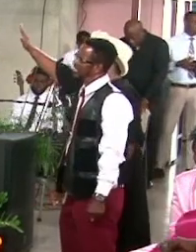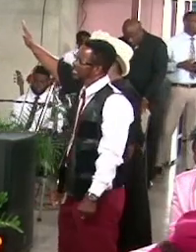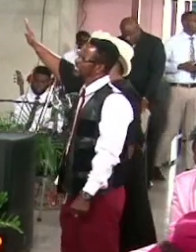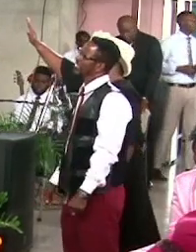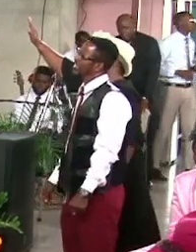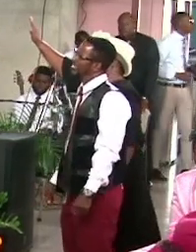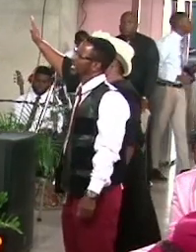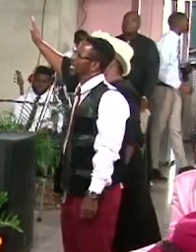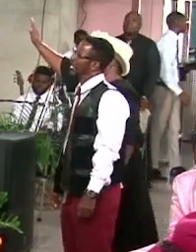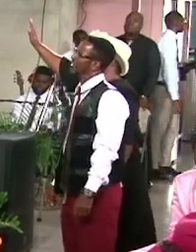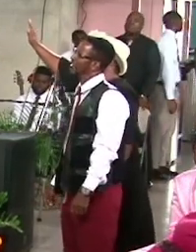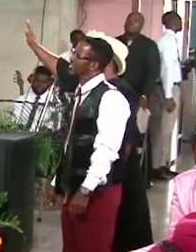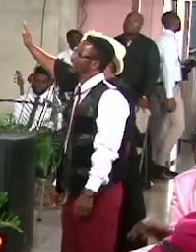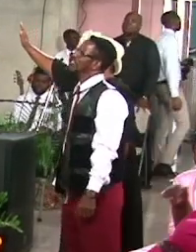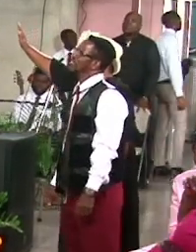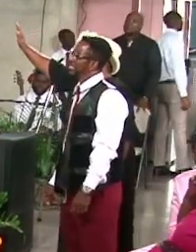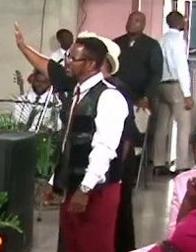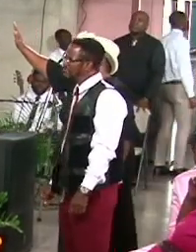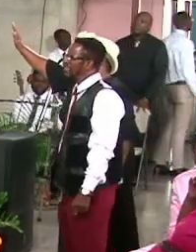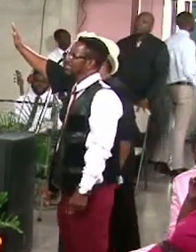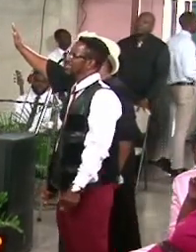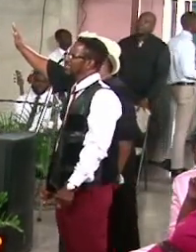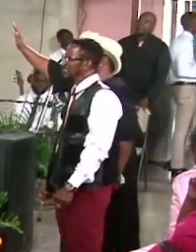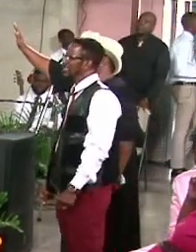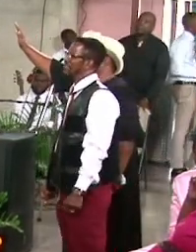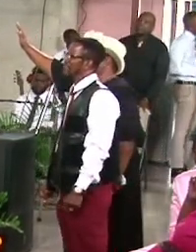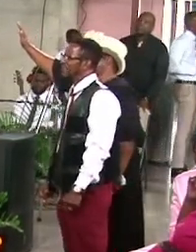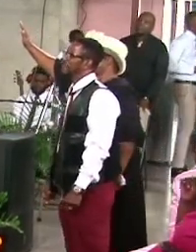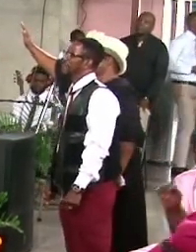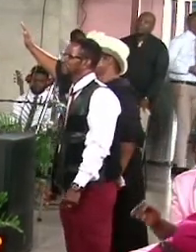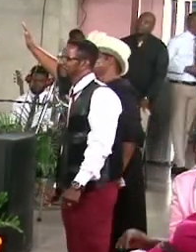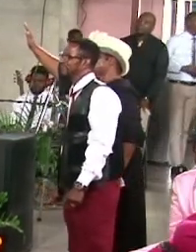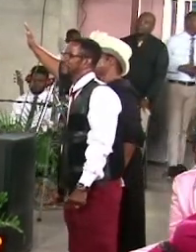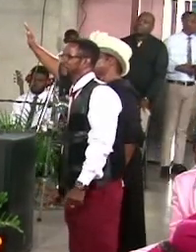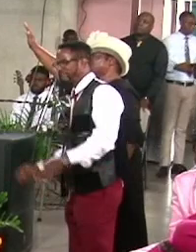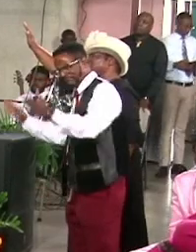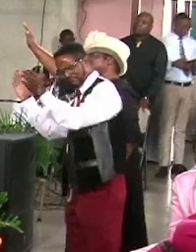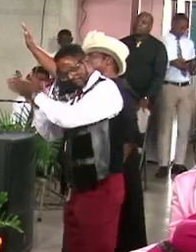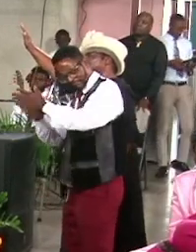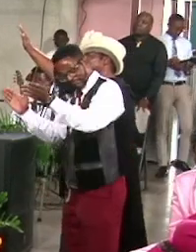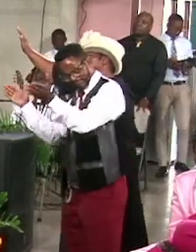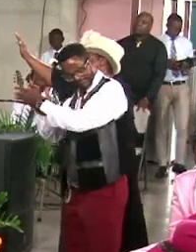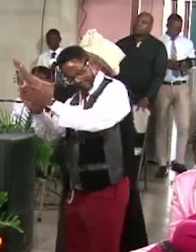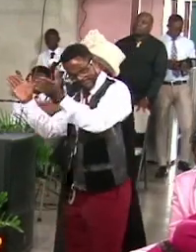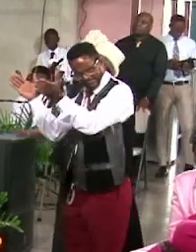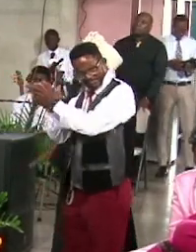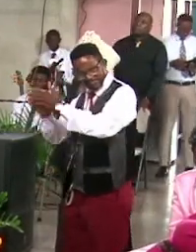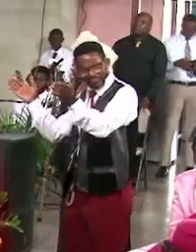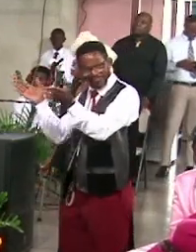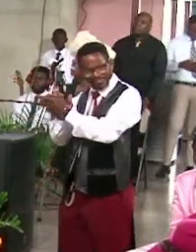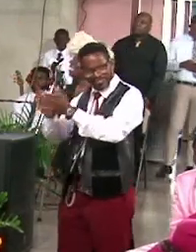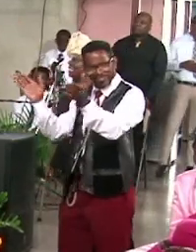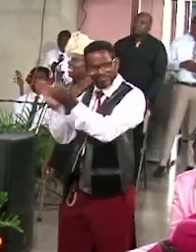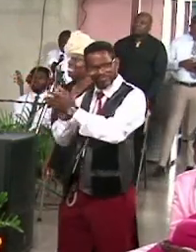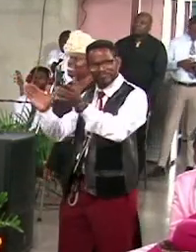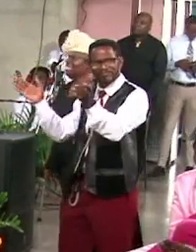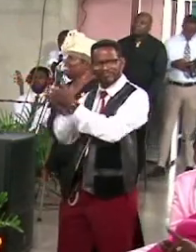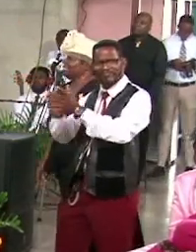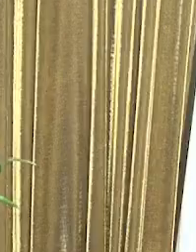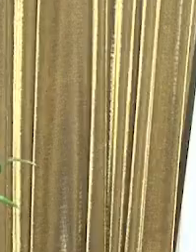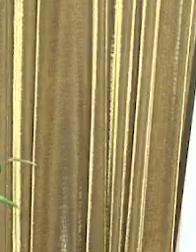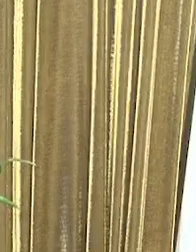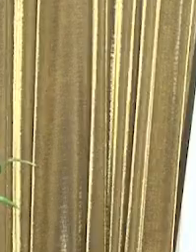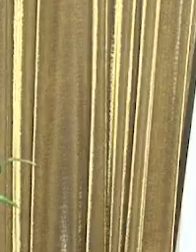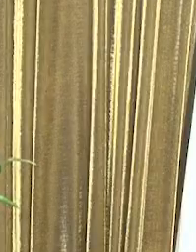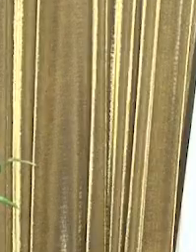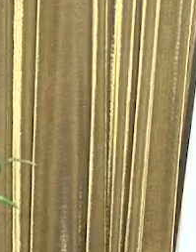testimony that God had done it for me. When the enemy came in like a flood, God came